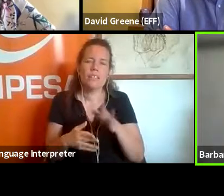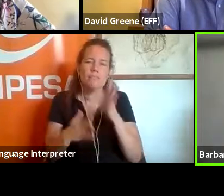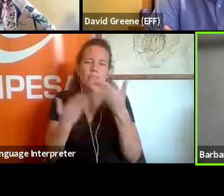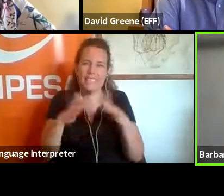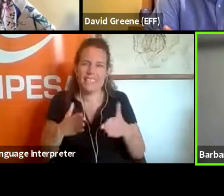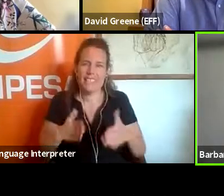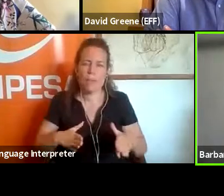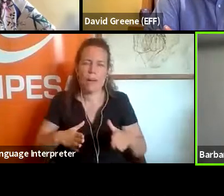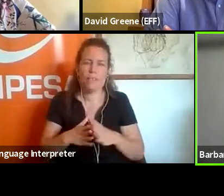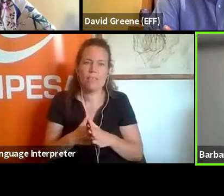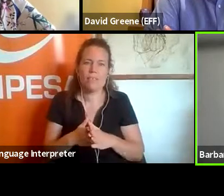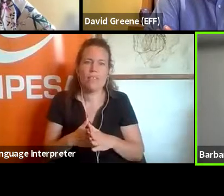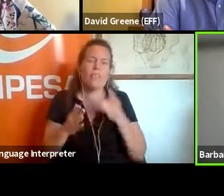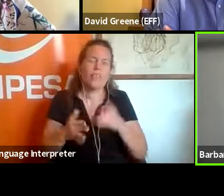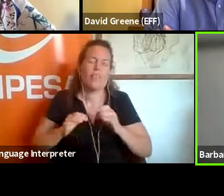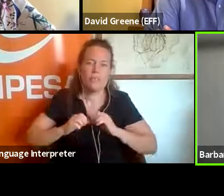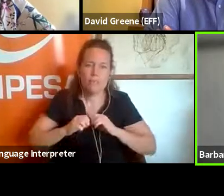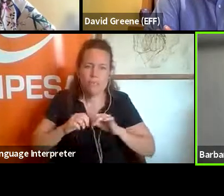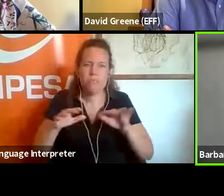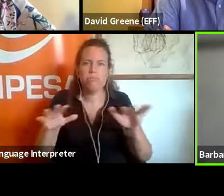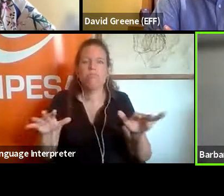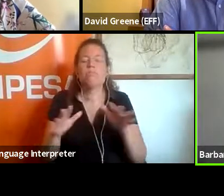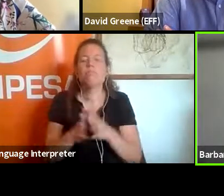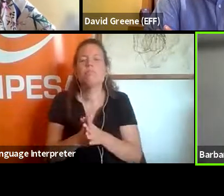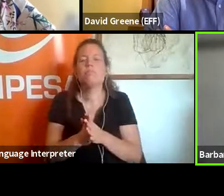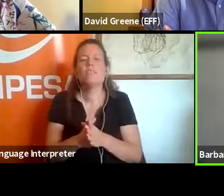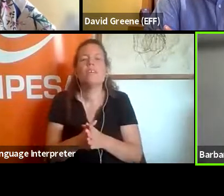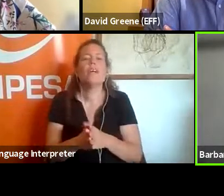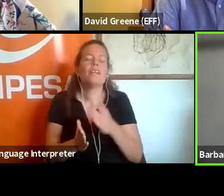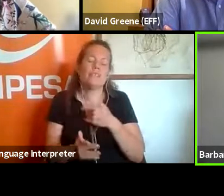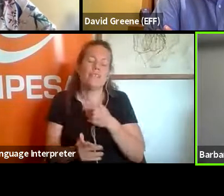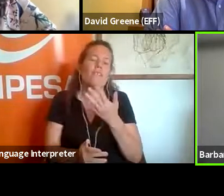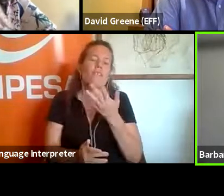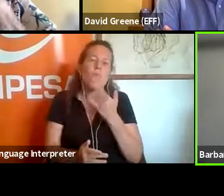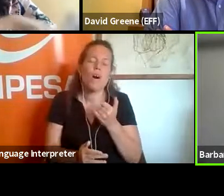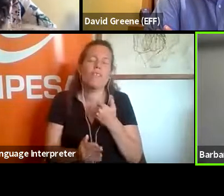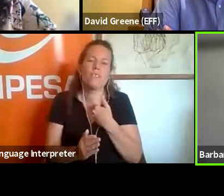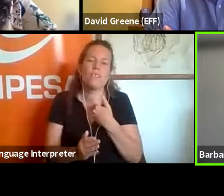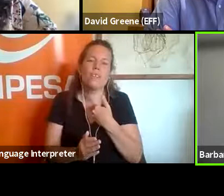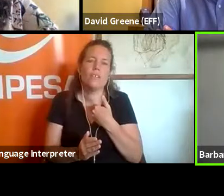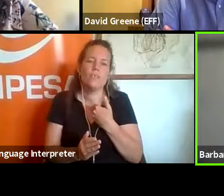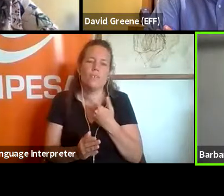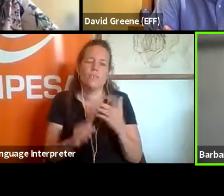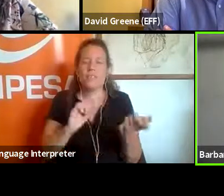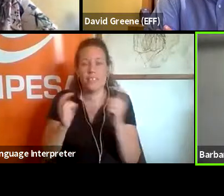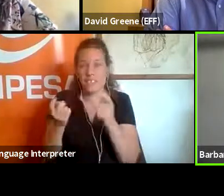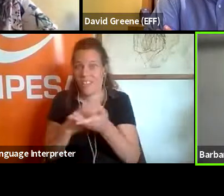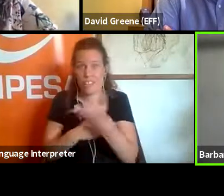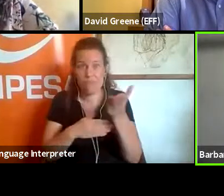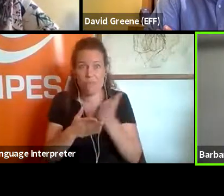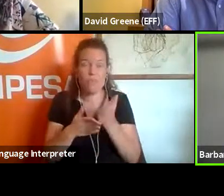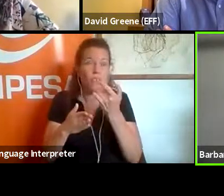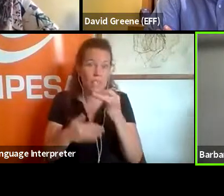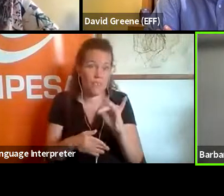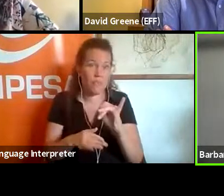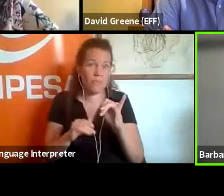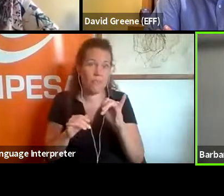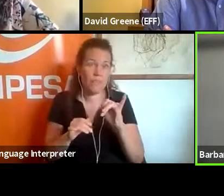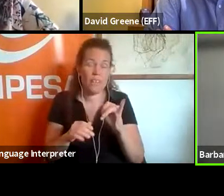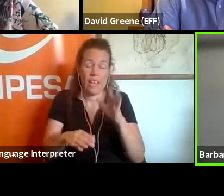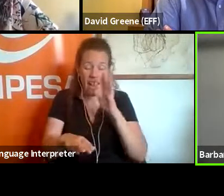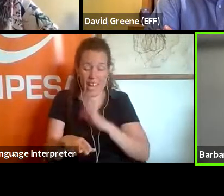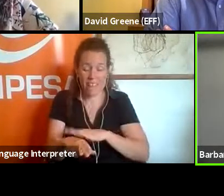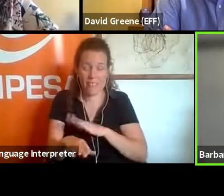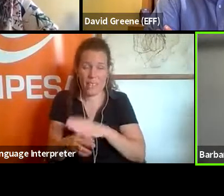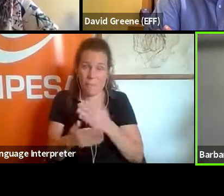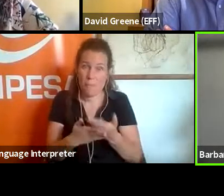at Internet Governance Forum. And one thing that I would like to discuss with you when we have time is looking more at